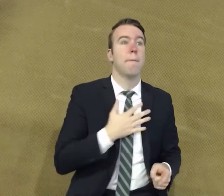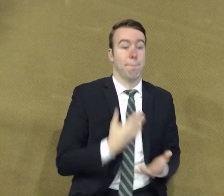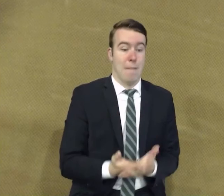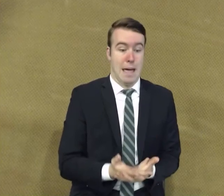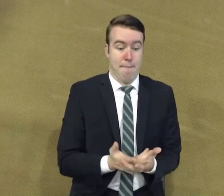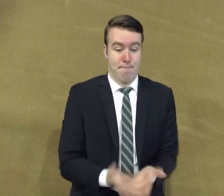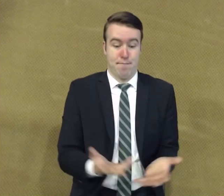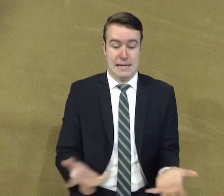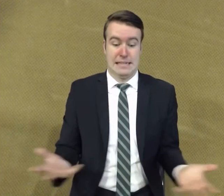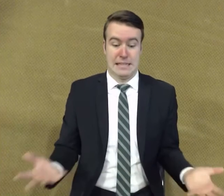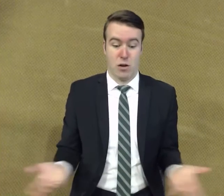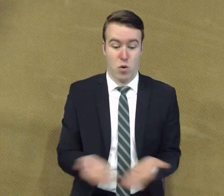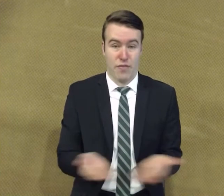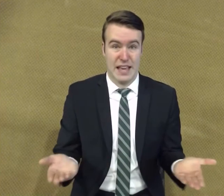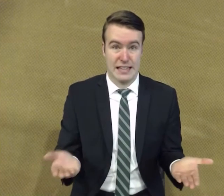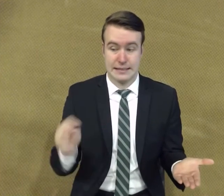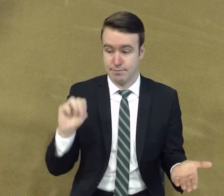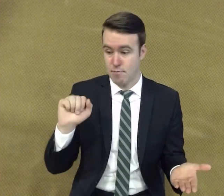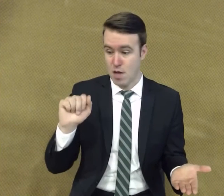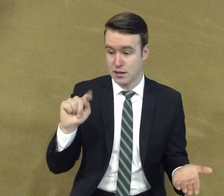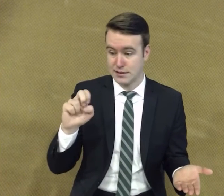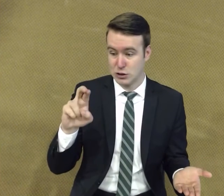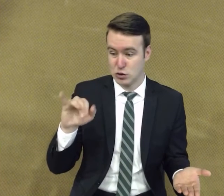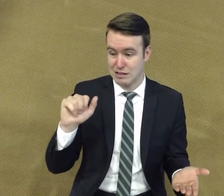material things or some kind of